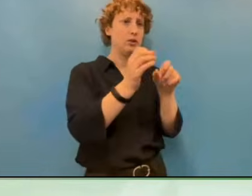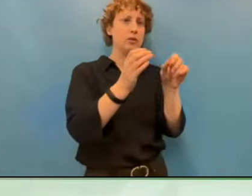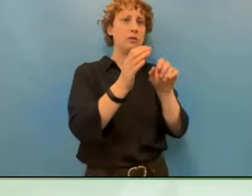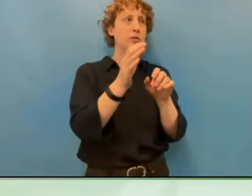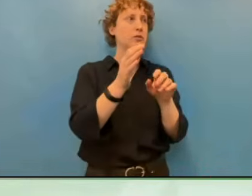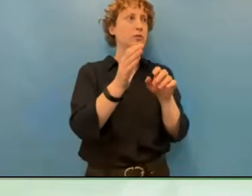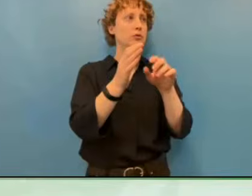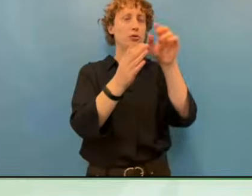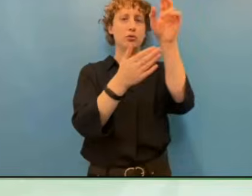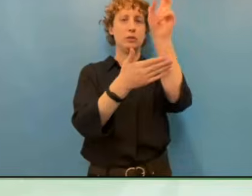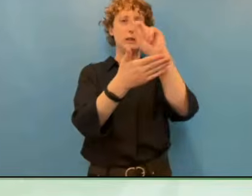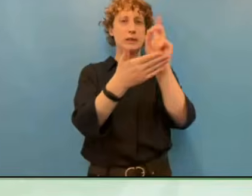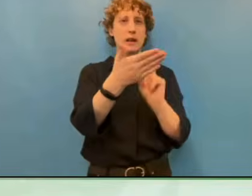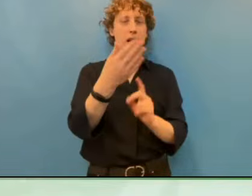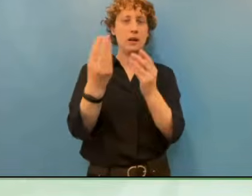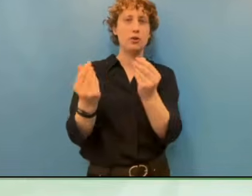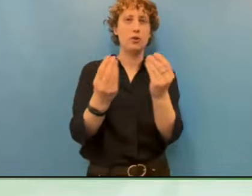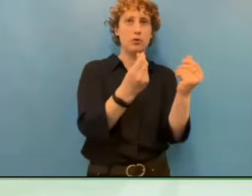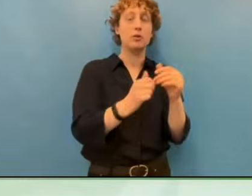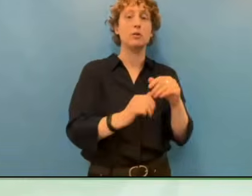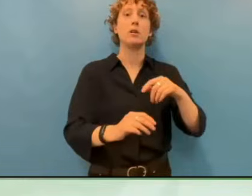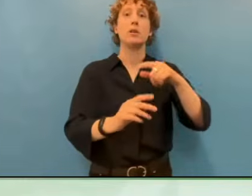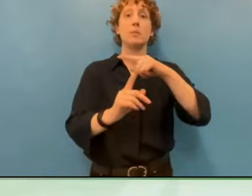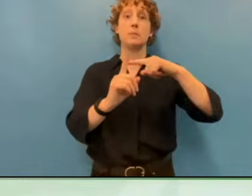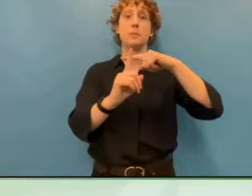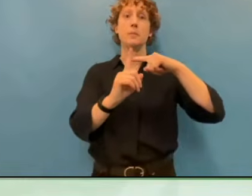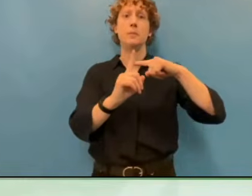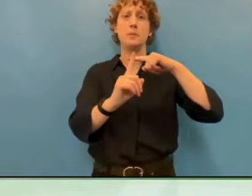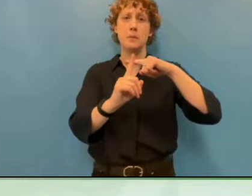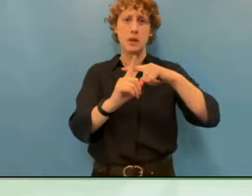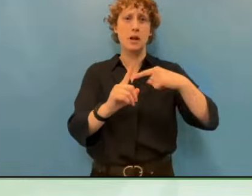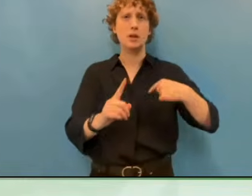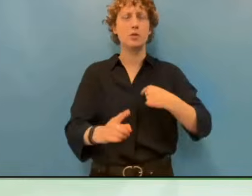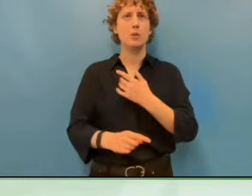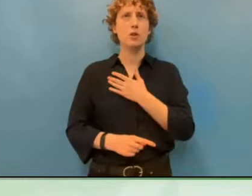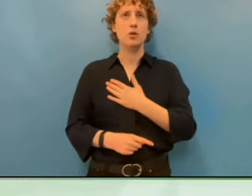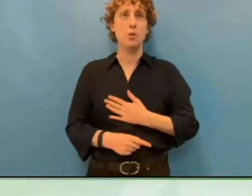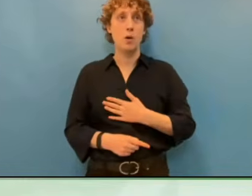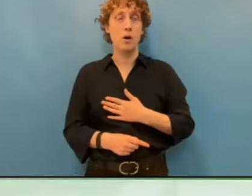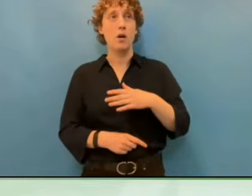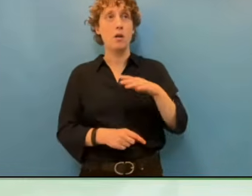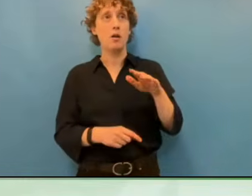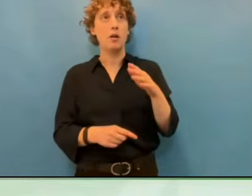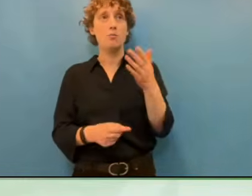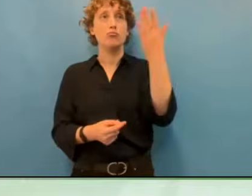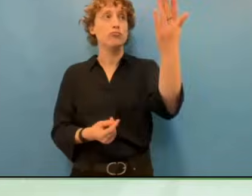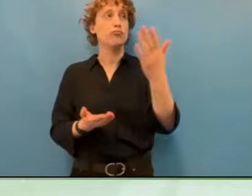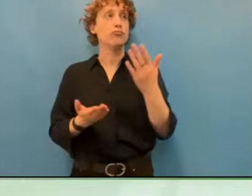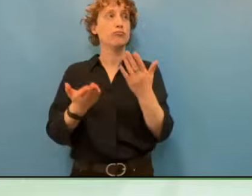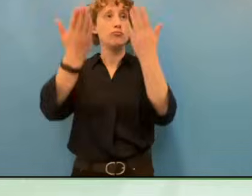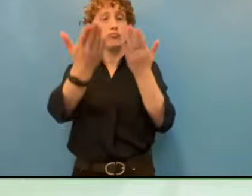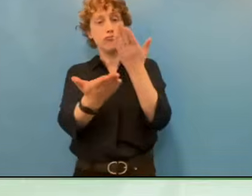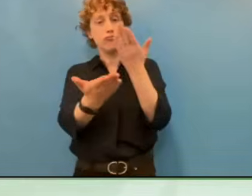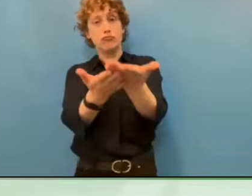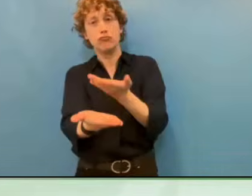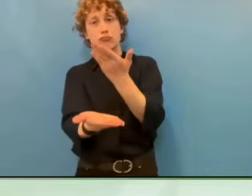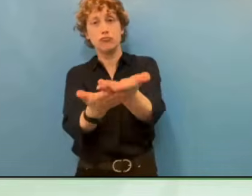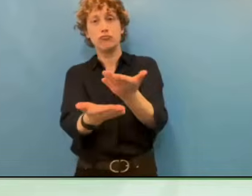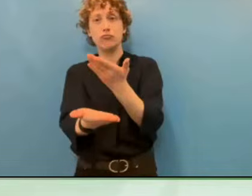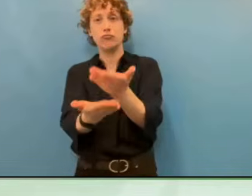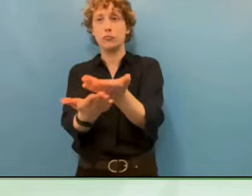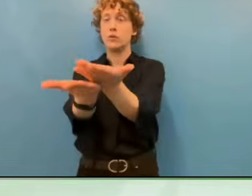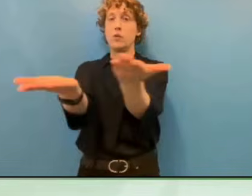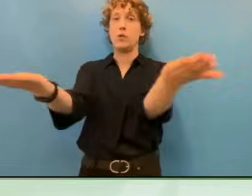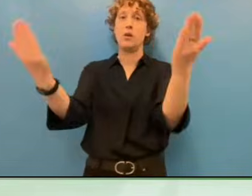to issue clear recommendations and design options for the public service points who have to